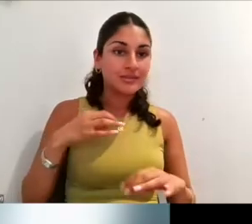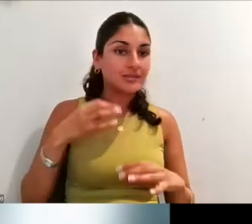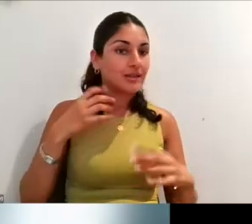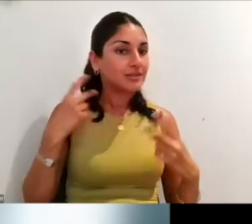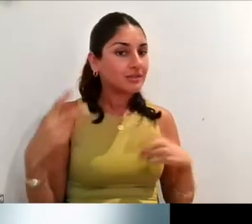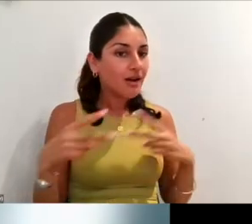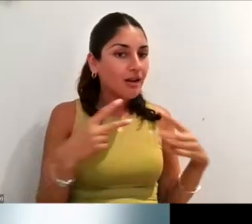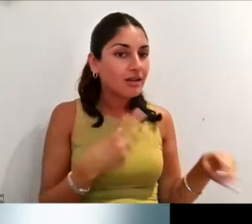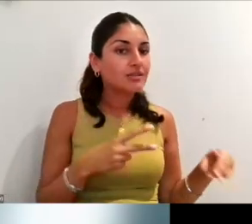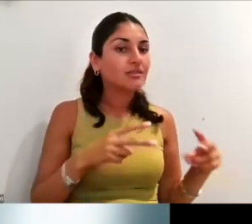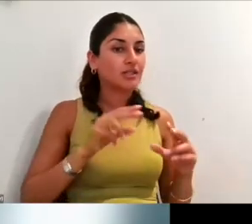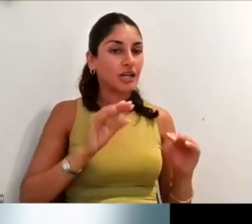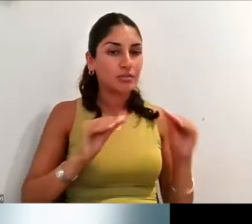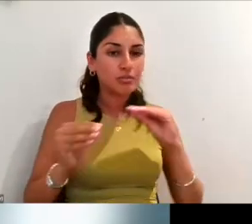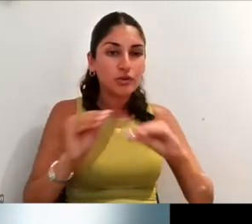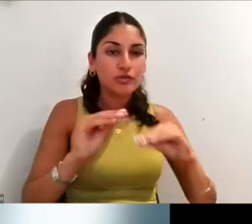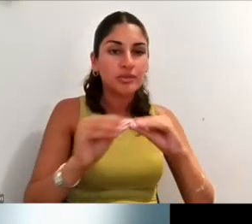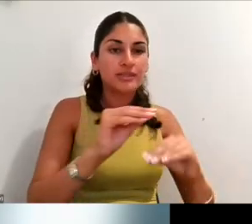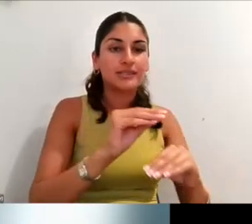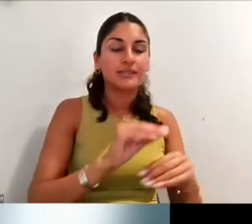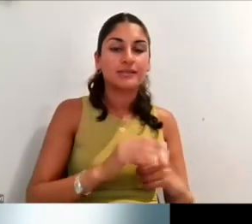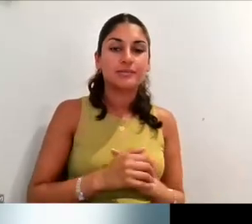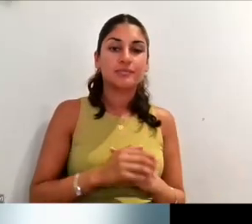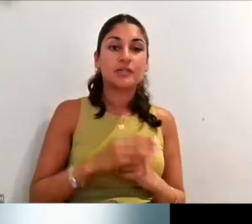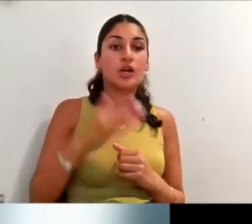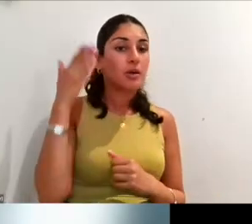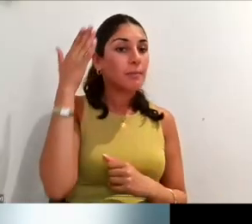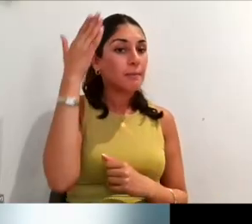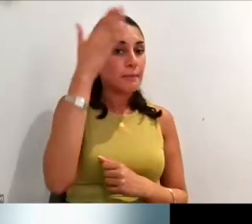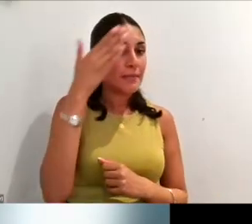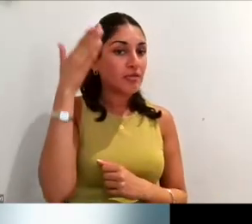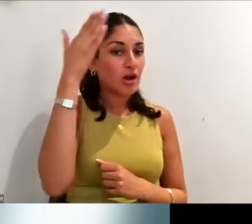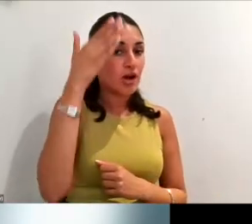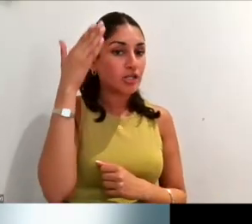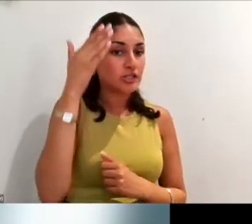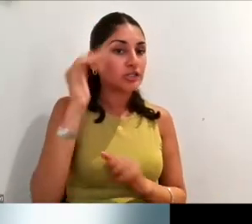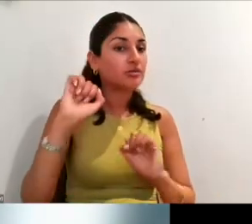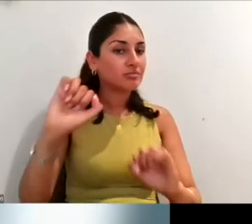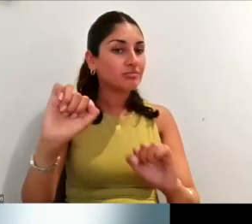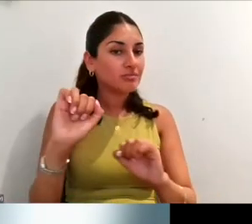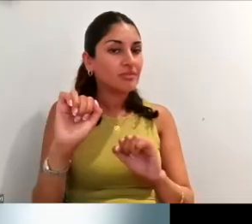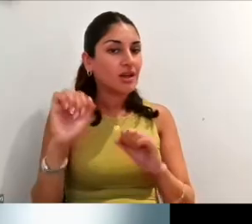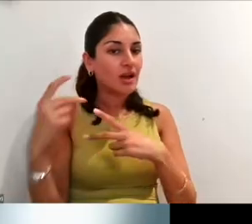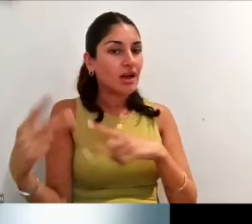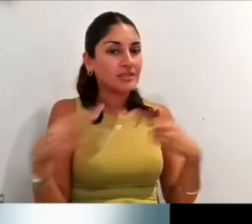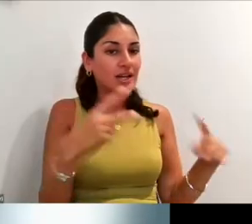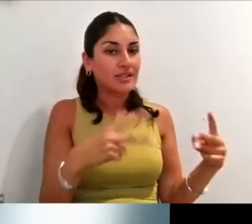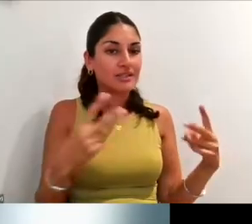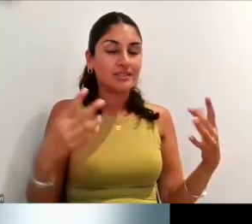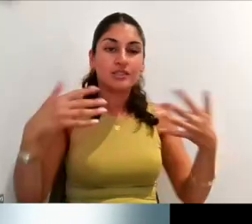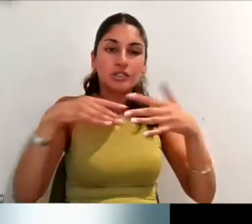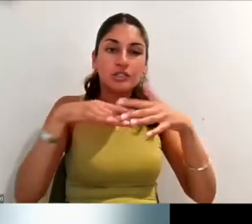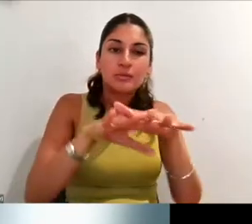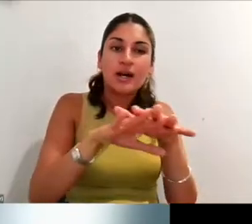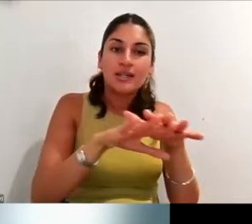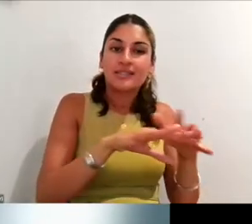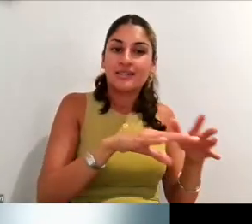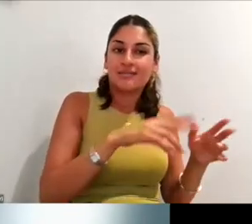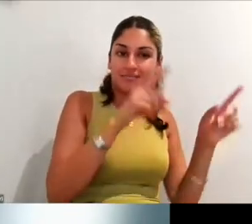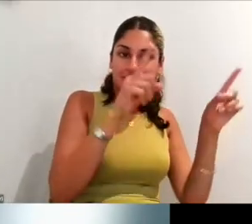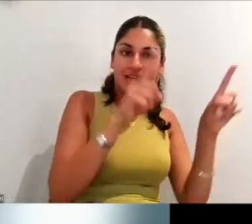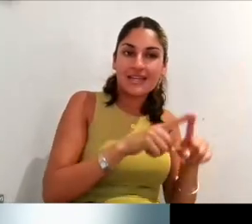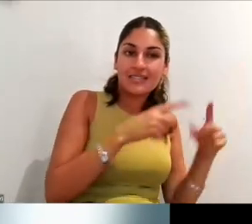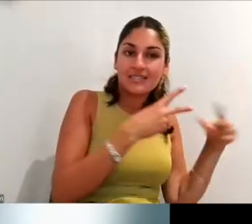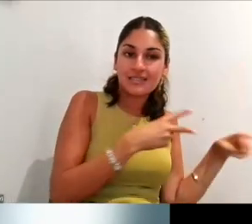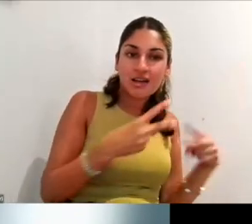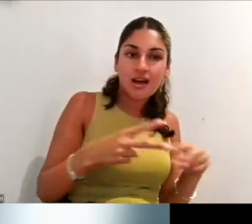and movement. And so Marriage actually combines this movement of vocabulary of Bharatanatyam, contemporary